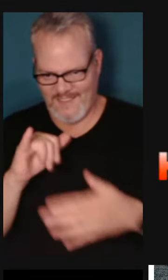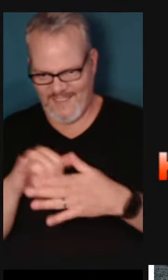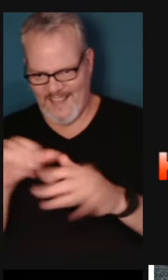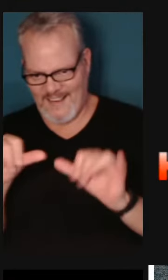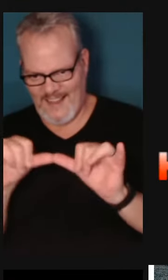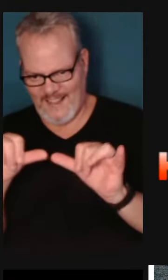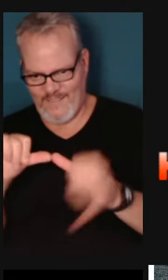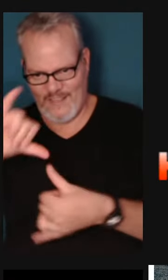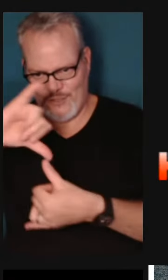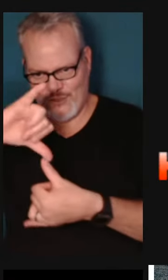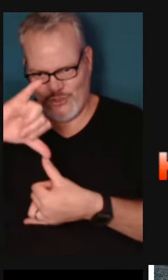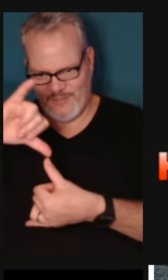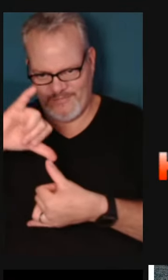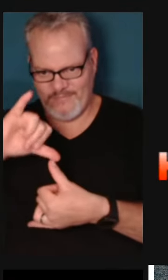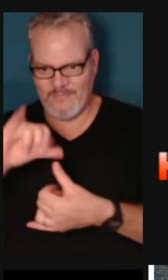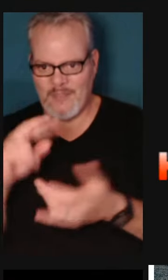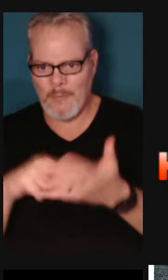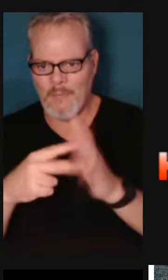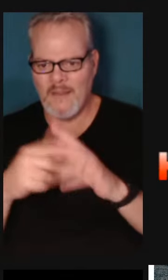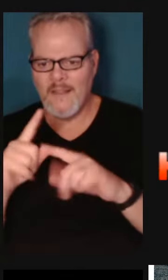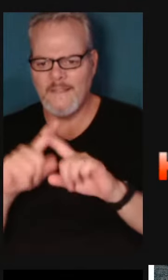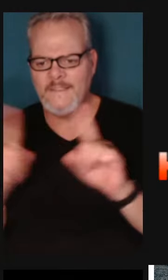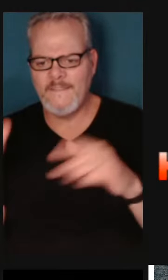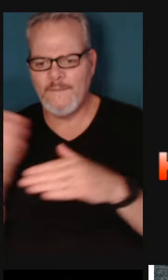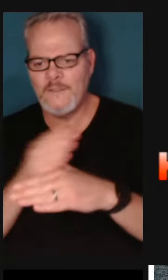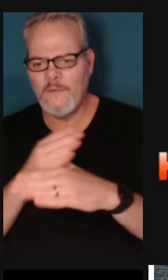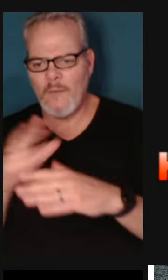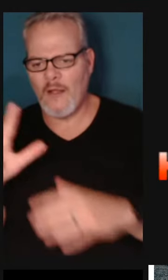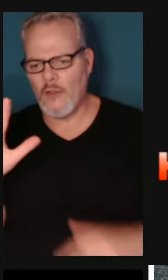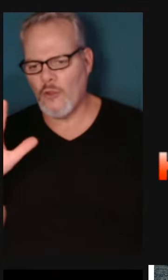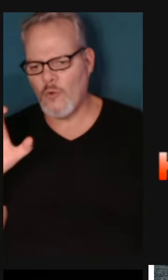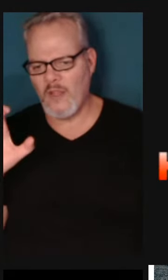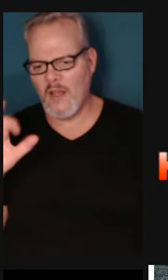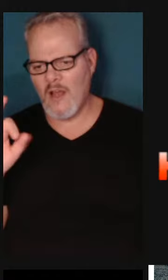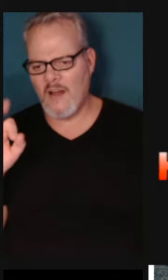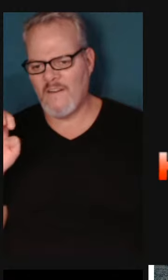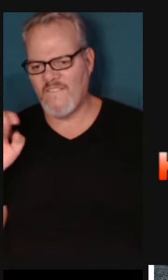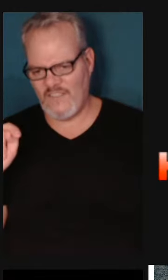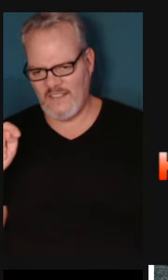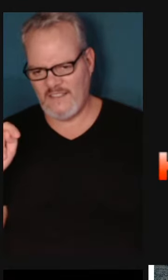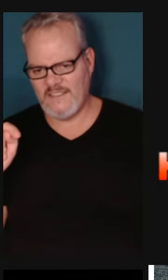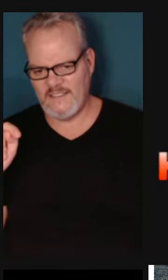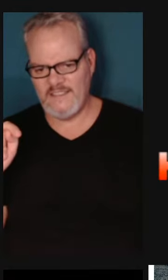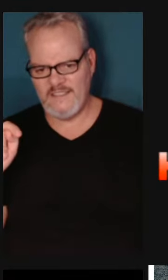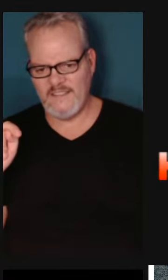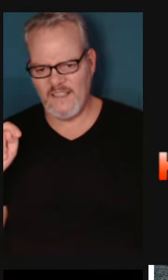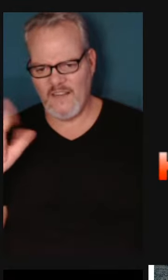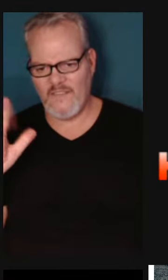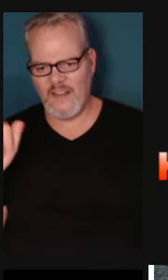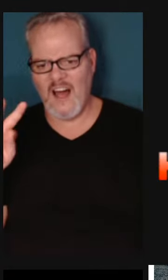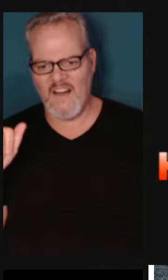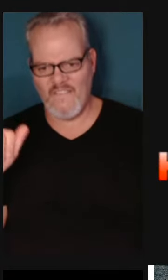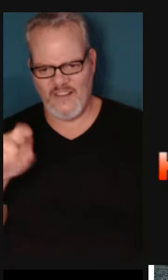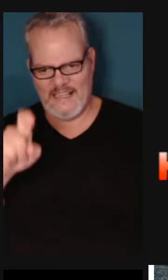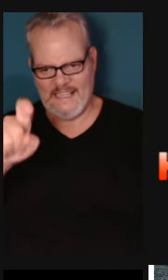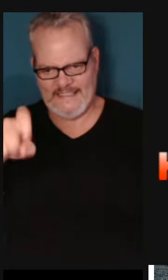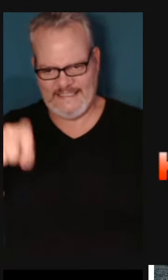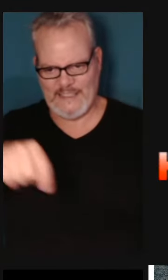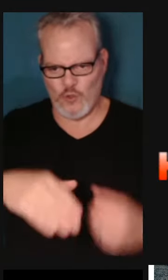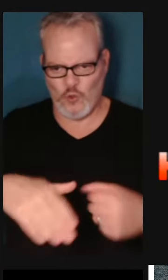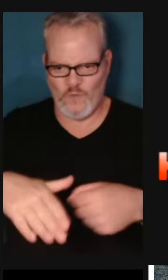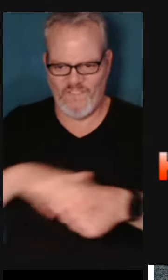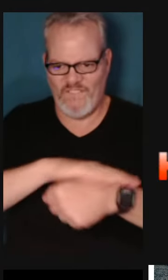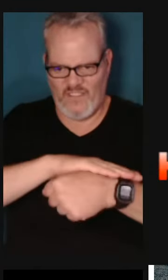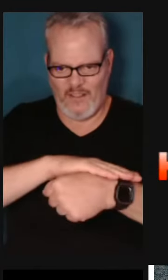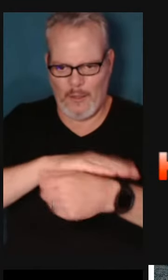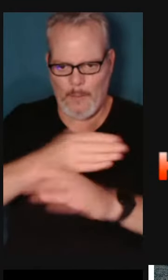noted here. So that means a difference of 300 feet or 91 meters of lava is needed to fill the crater before lava flows